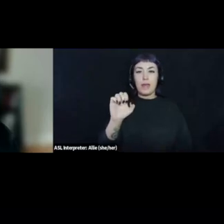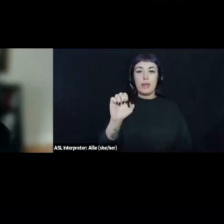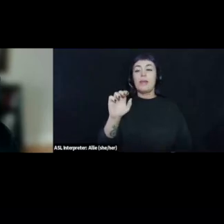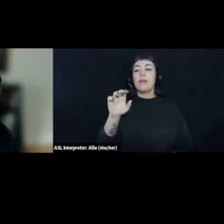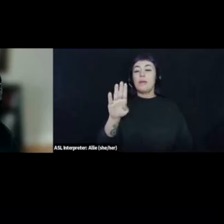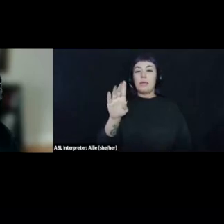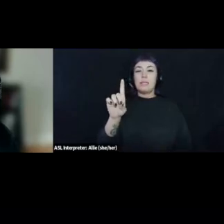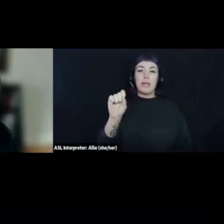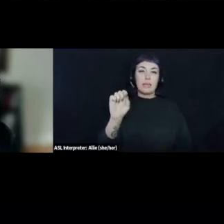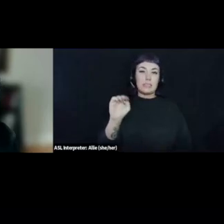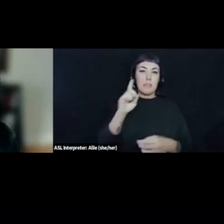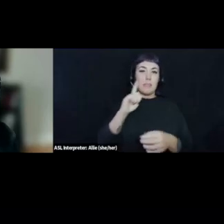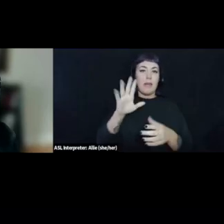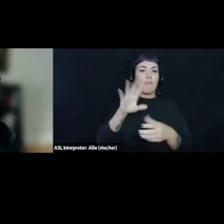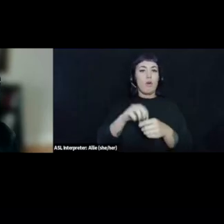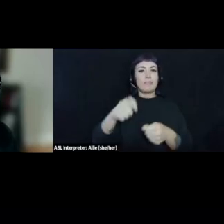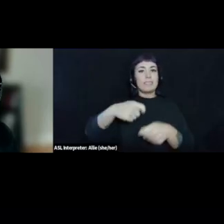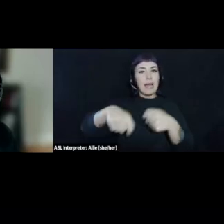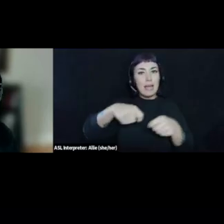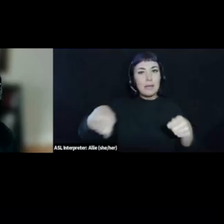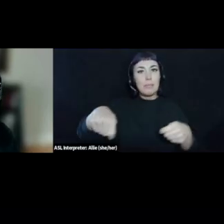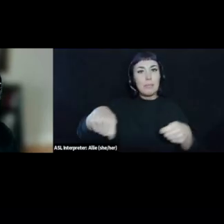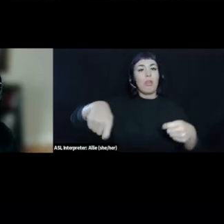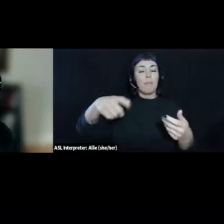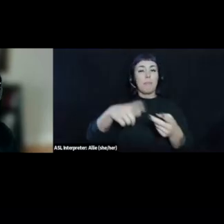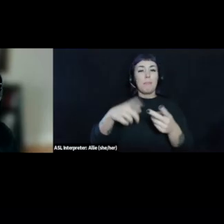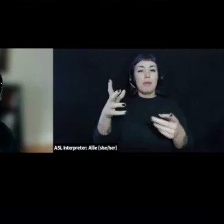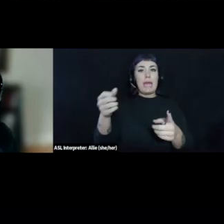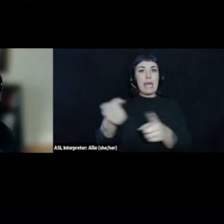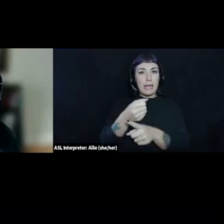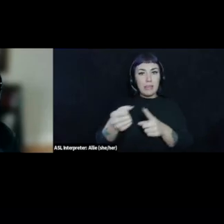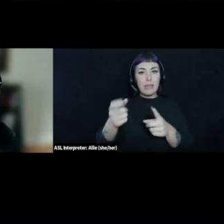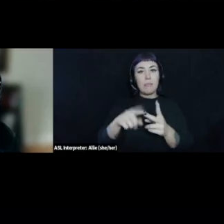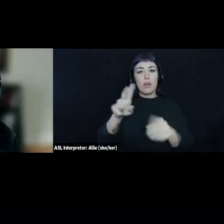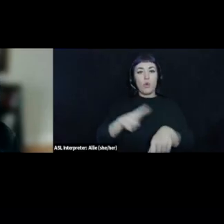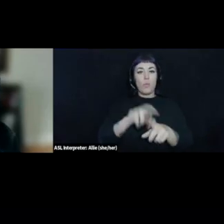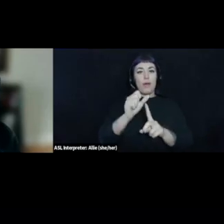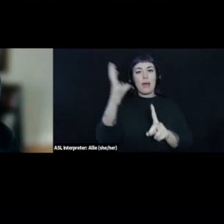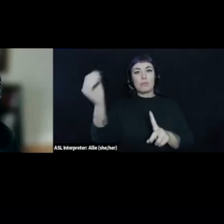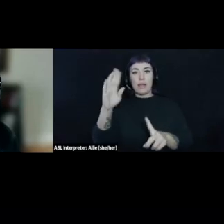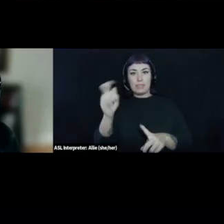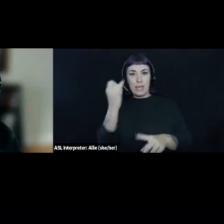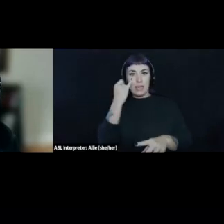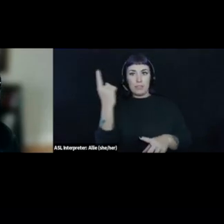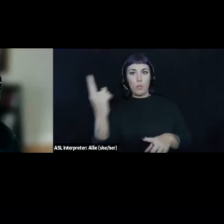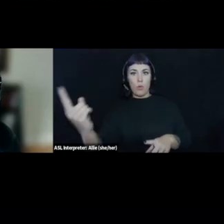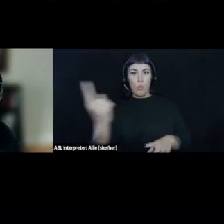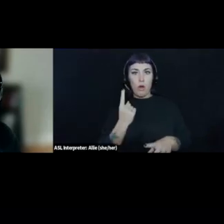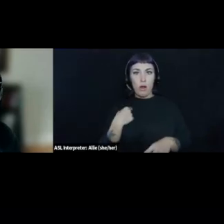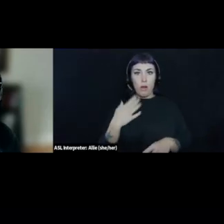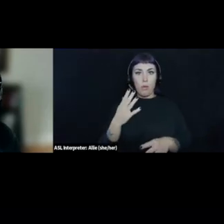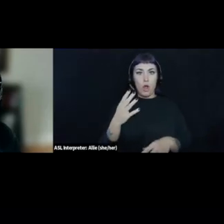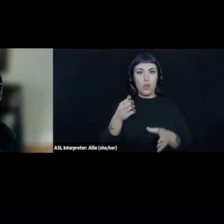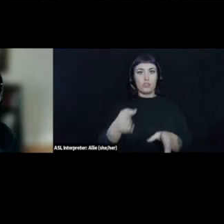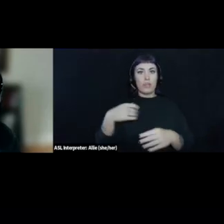up, hitting them, and in a normal situation, like outside of sex, if somebody walked up to me on the street and hit